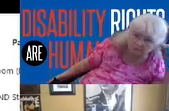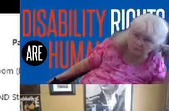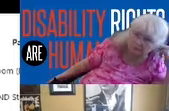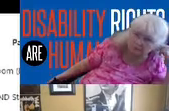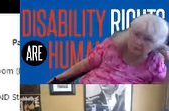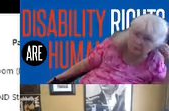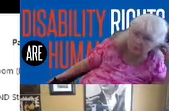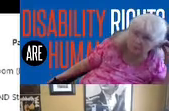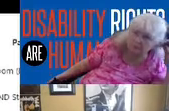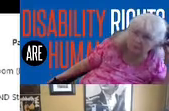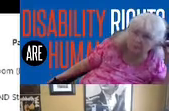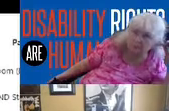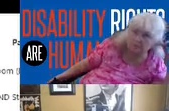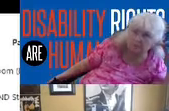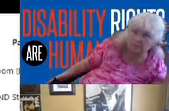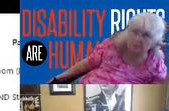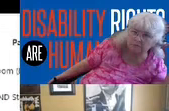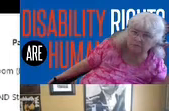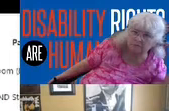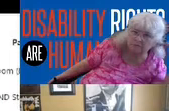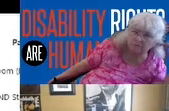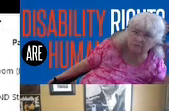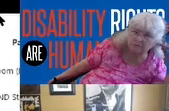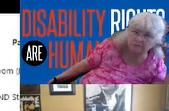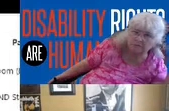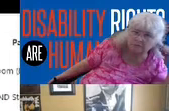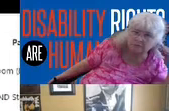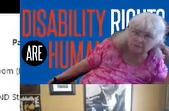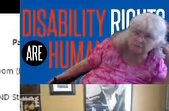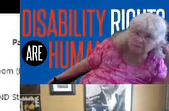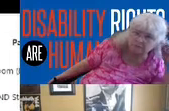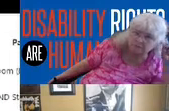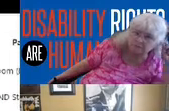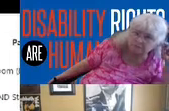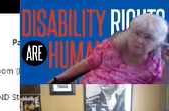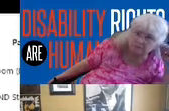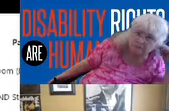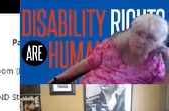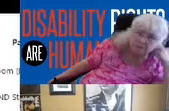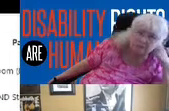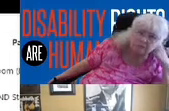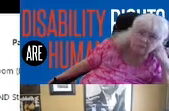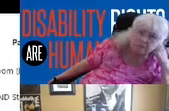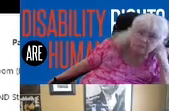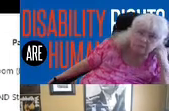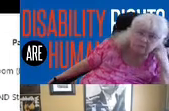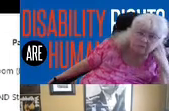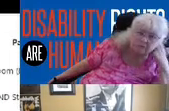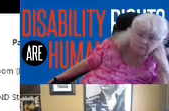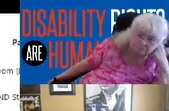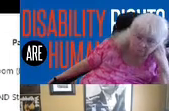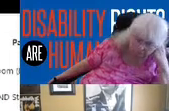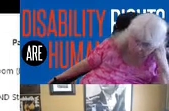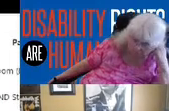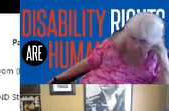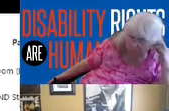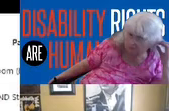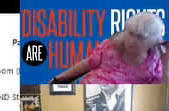question. Okay, and you can type whatever you need to in here. A lot of Zoom meetings use these chat boxes